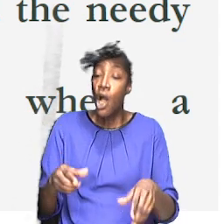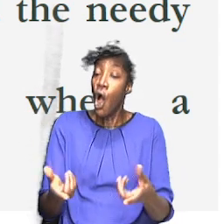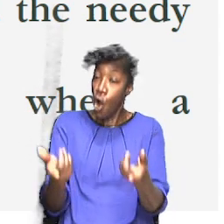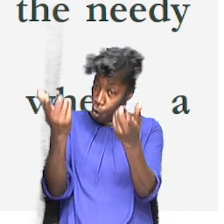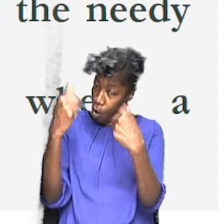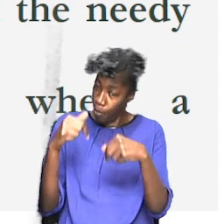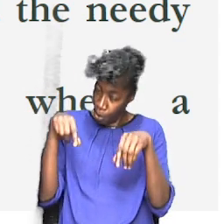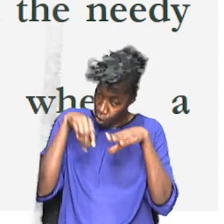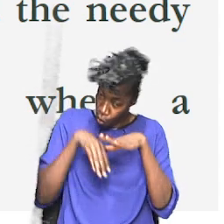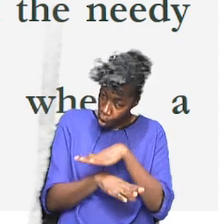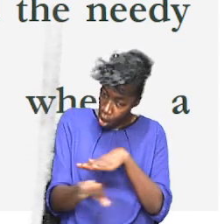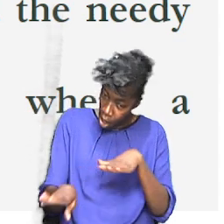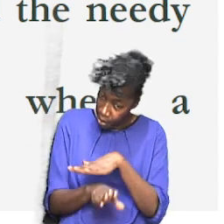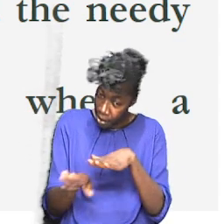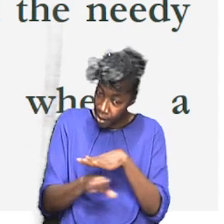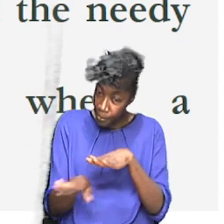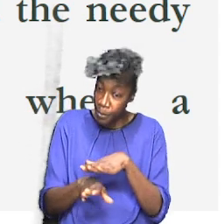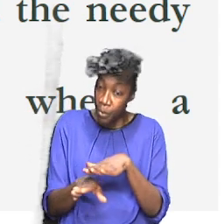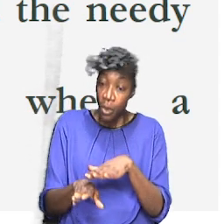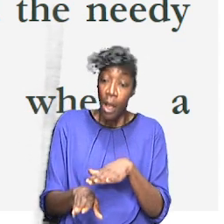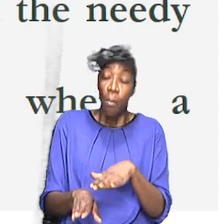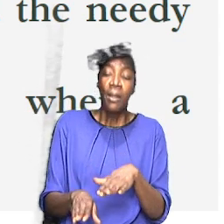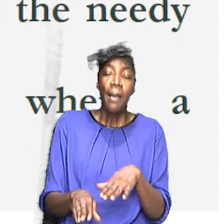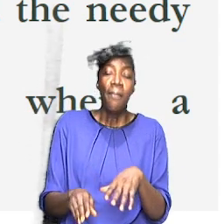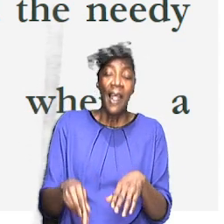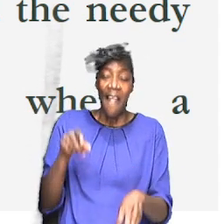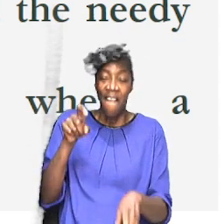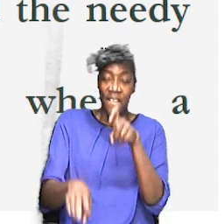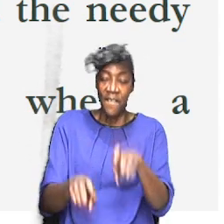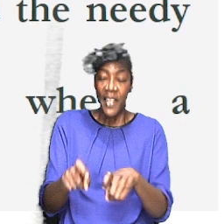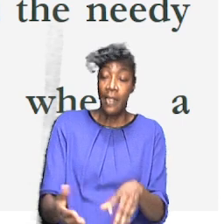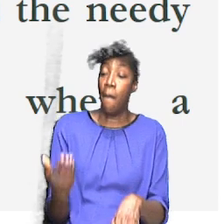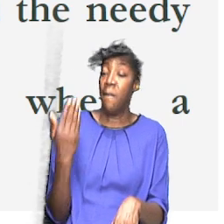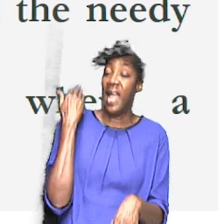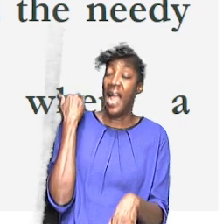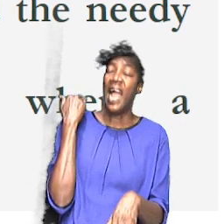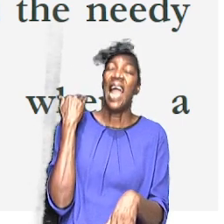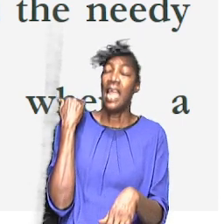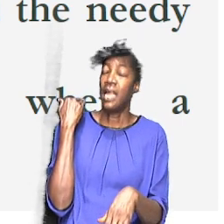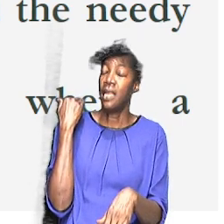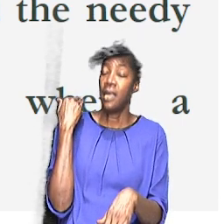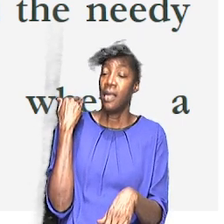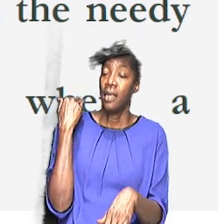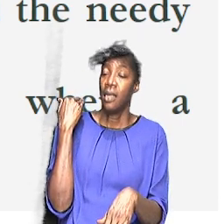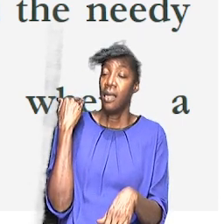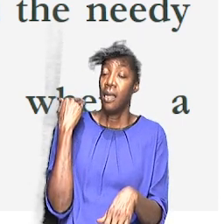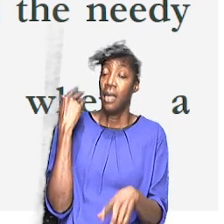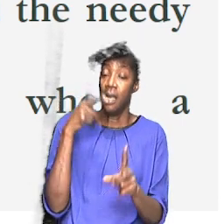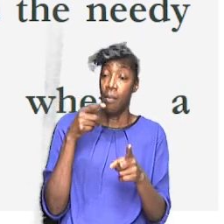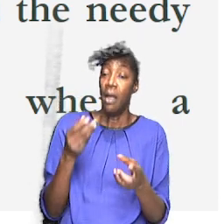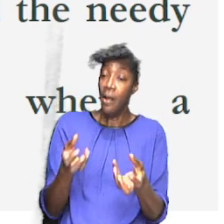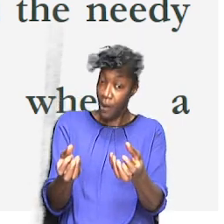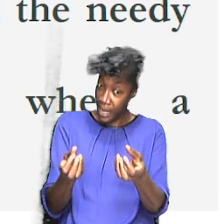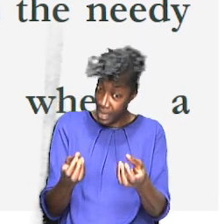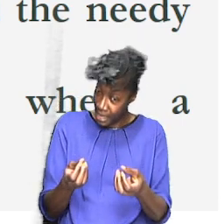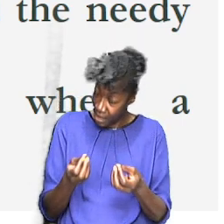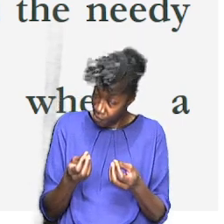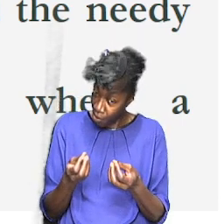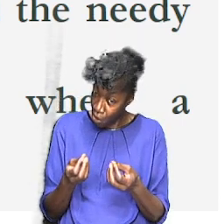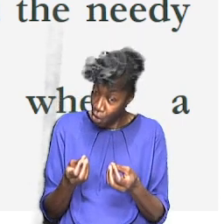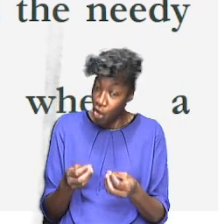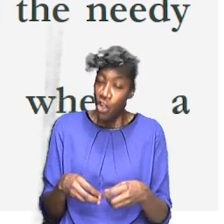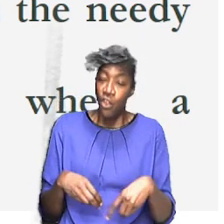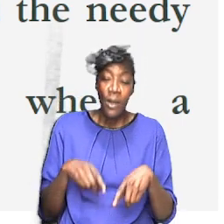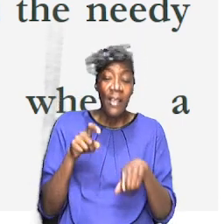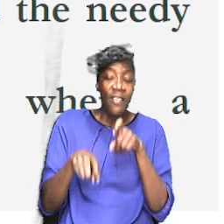anoint his feet, but his feet was more likely behind him, which gave her access, amen, to his feet easily.